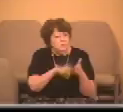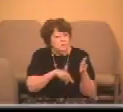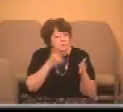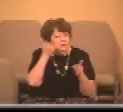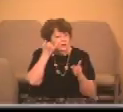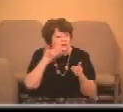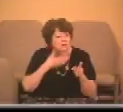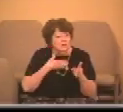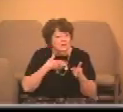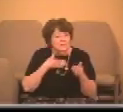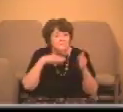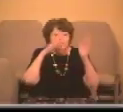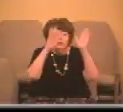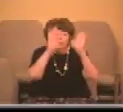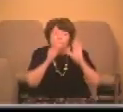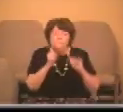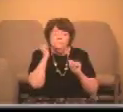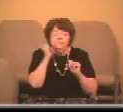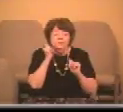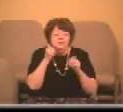What if our greatest